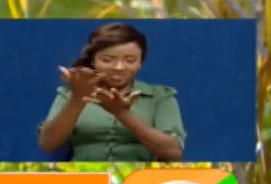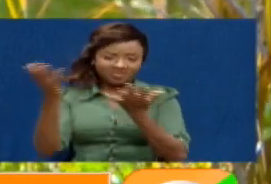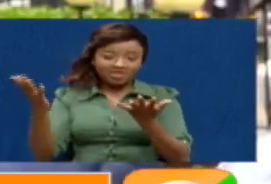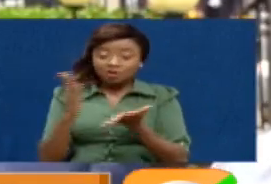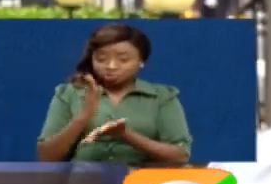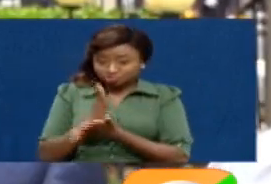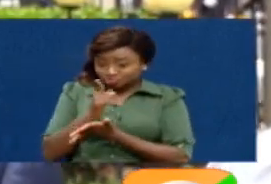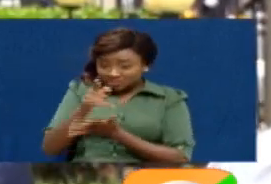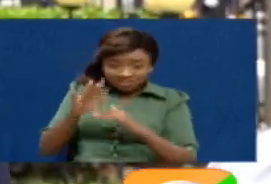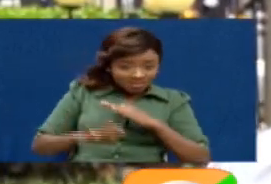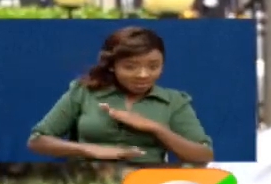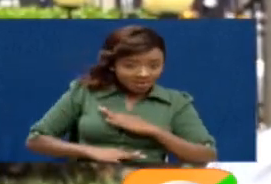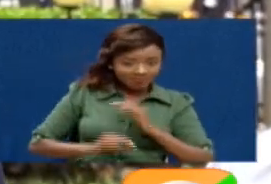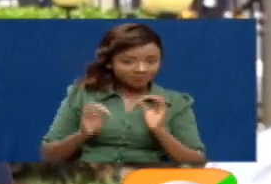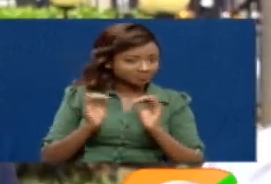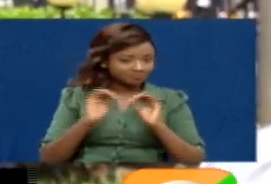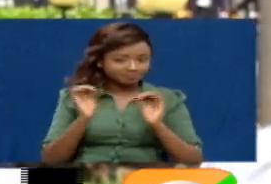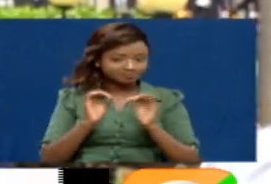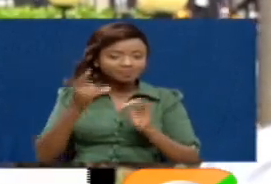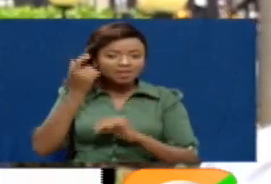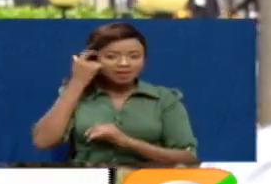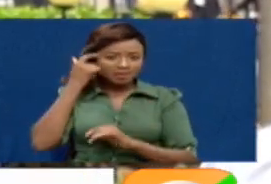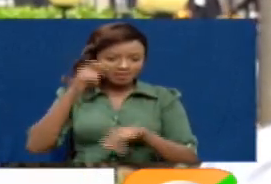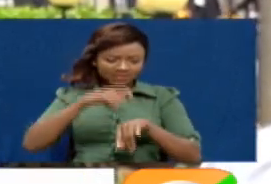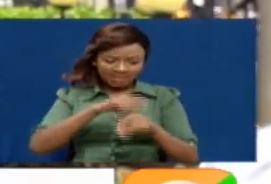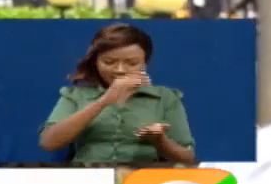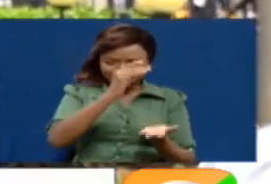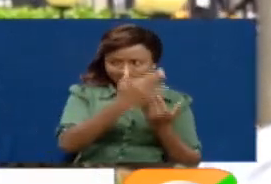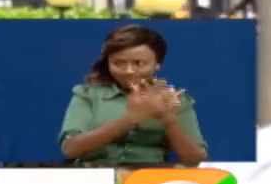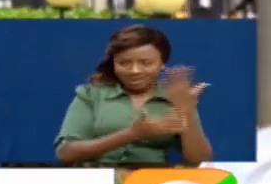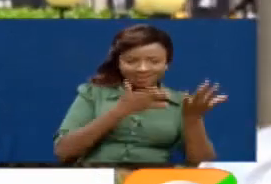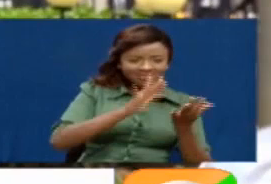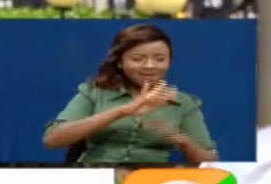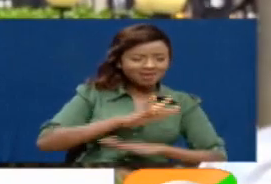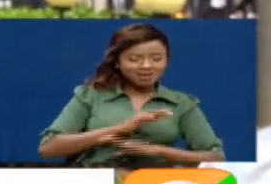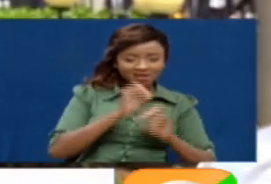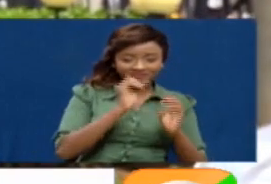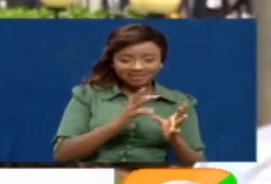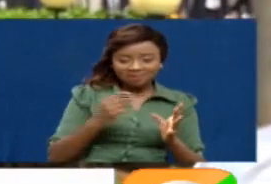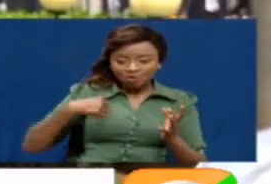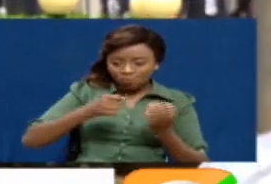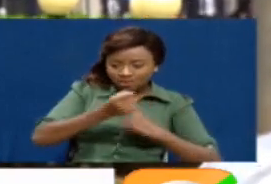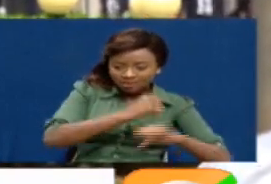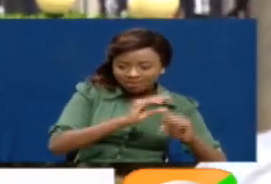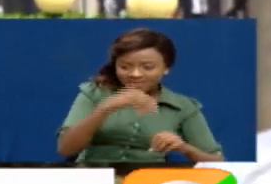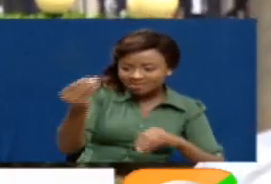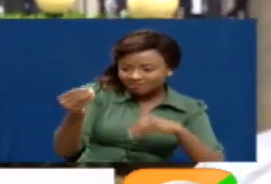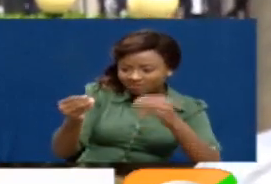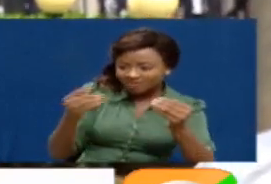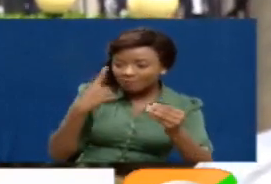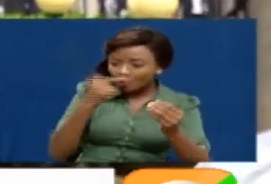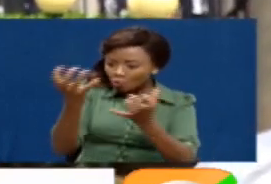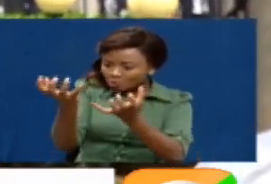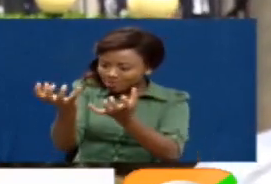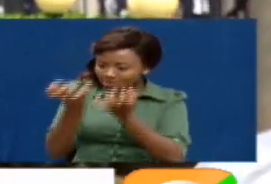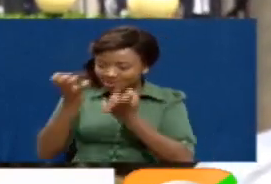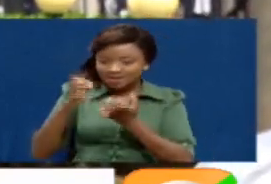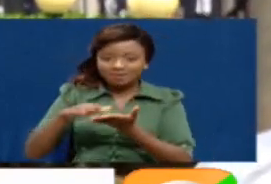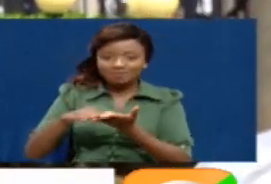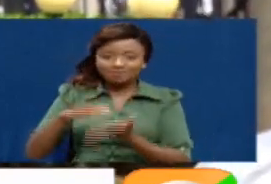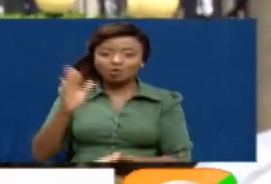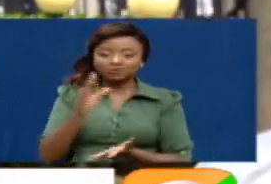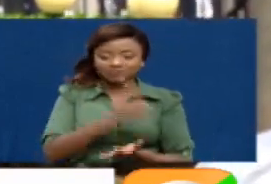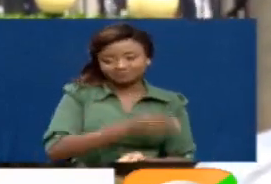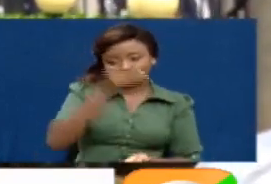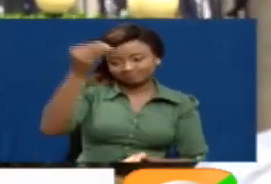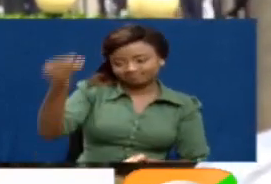be enough. When you have got as little blood as we have, we operate on need basis. You know, where it is most needed, that's